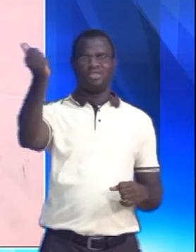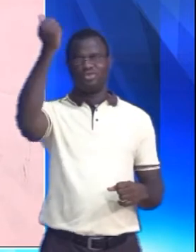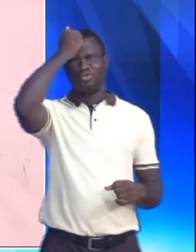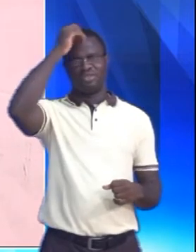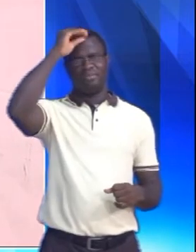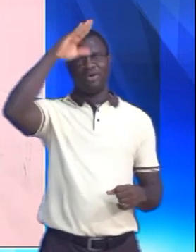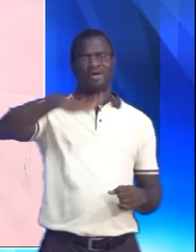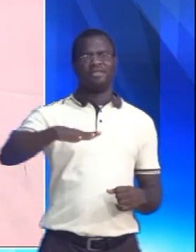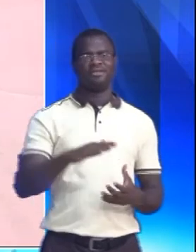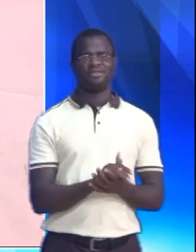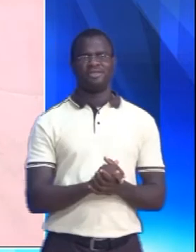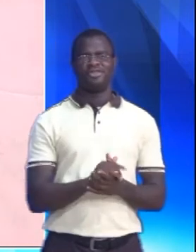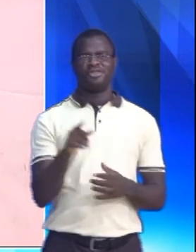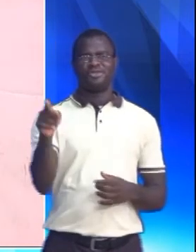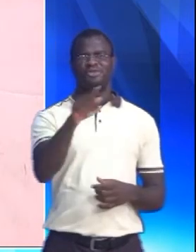way.